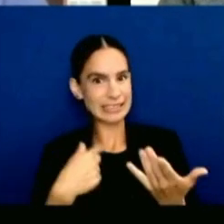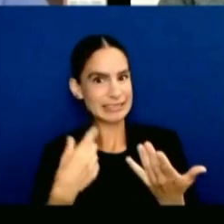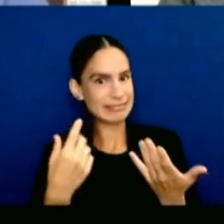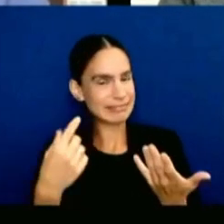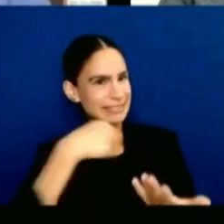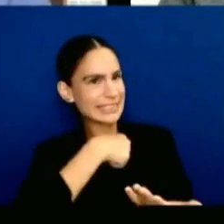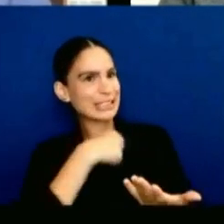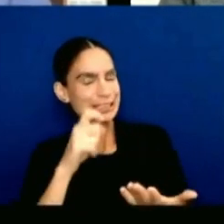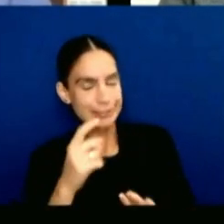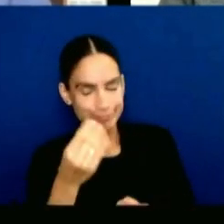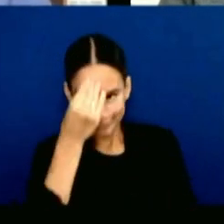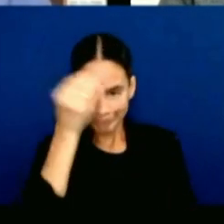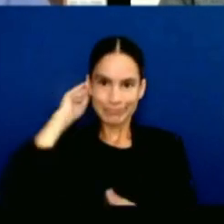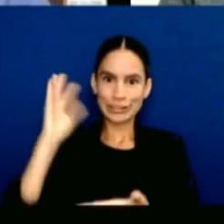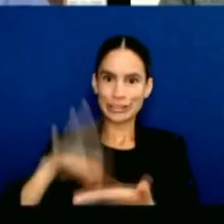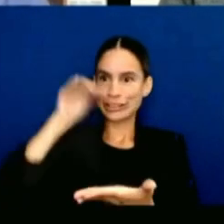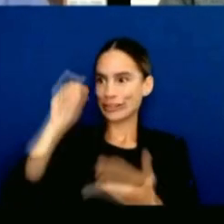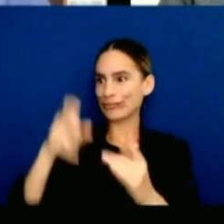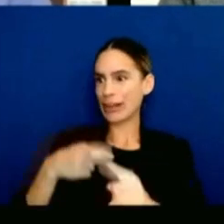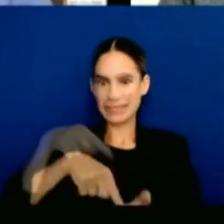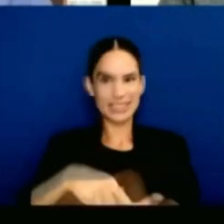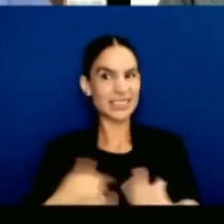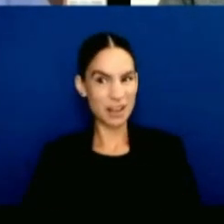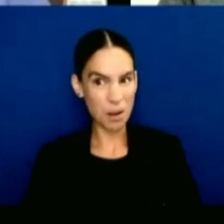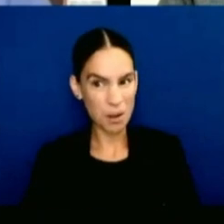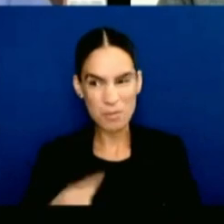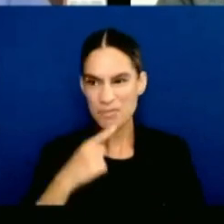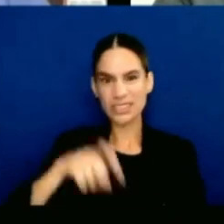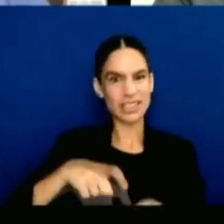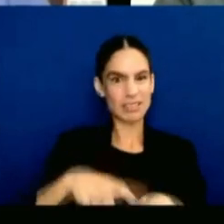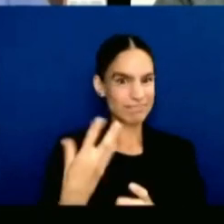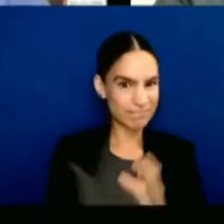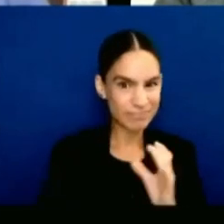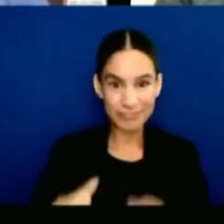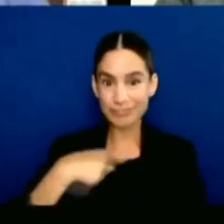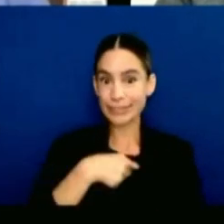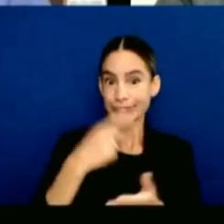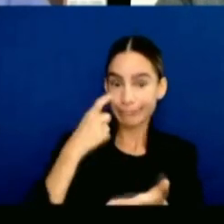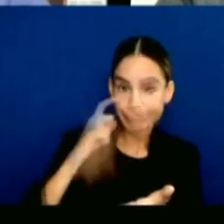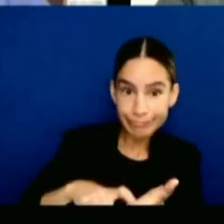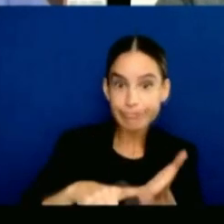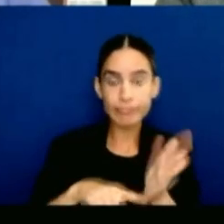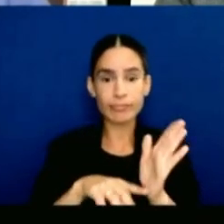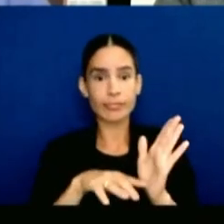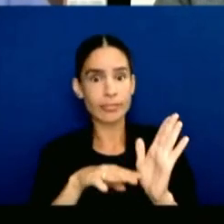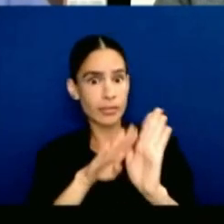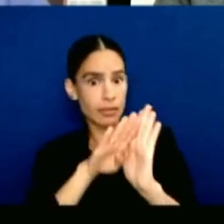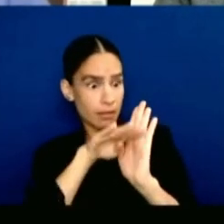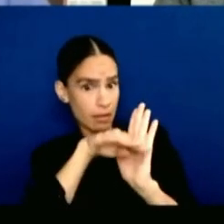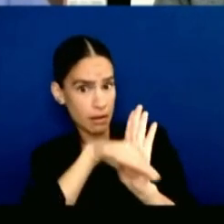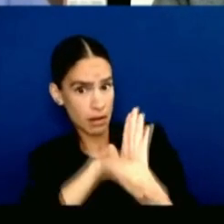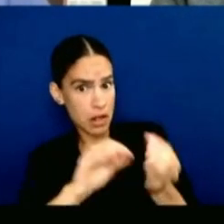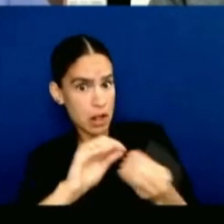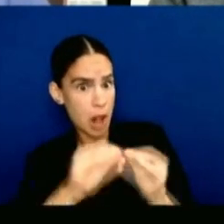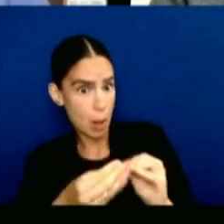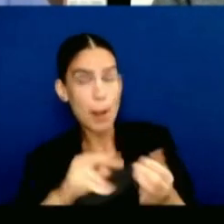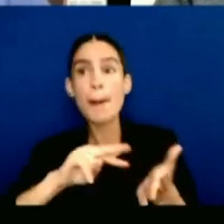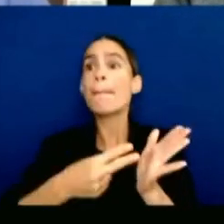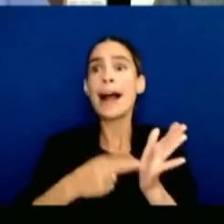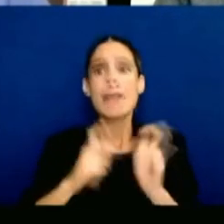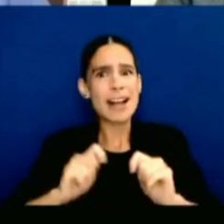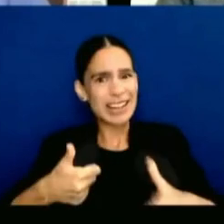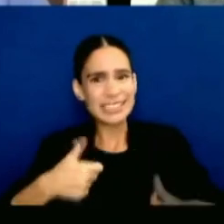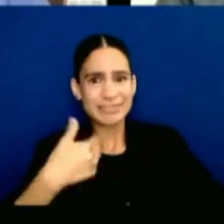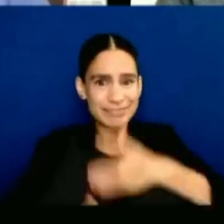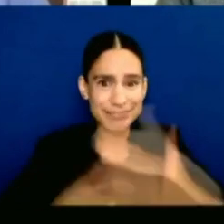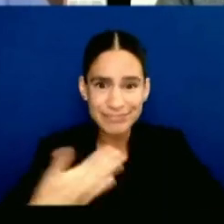see something starting to go the wrong way, you act quickly? Absolutely, Francis. And that's, there's so many